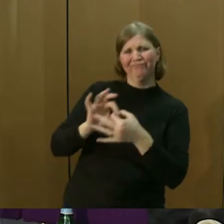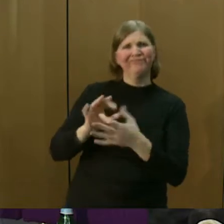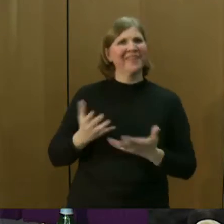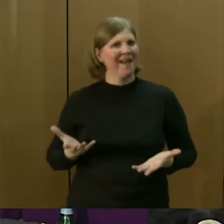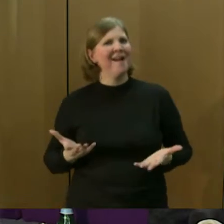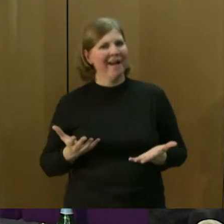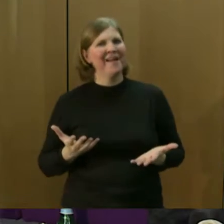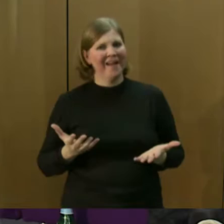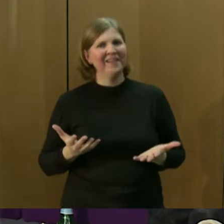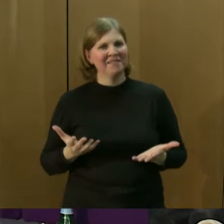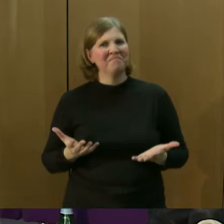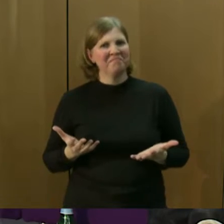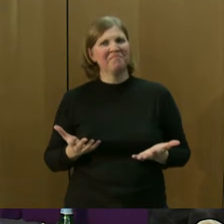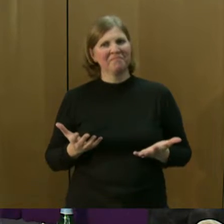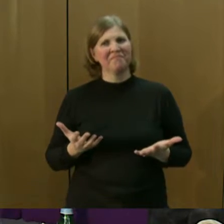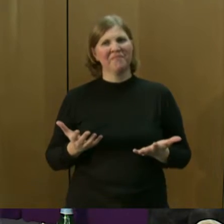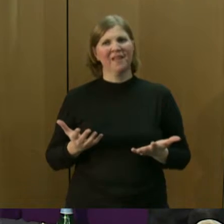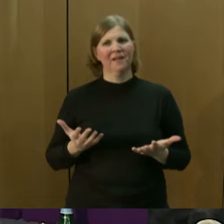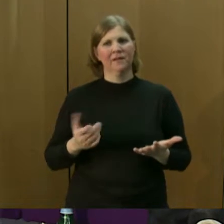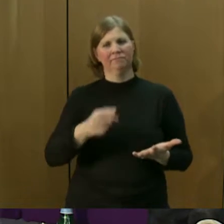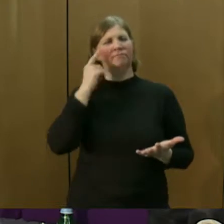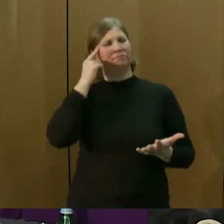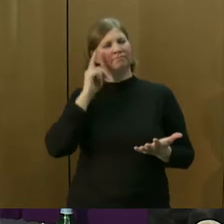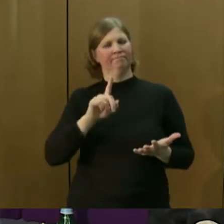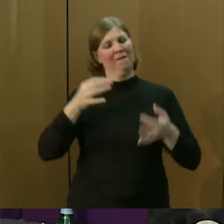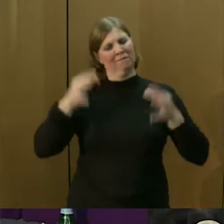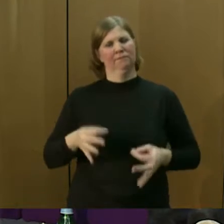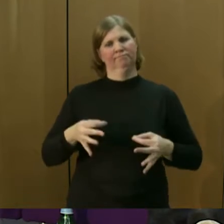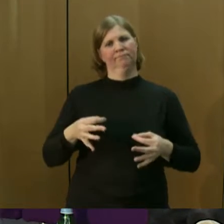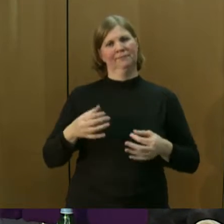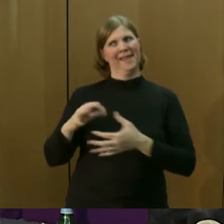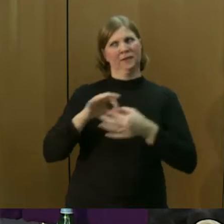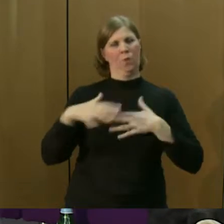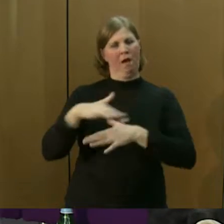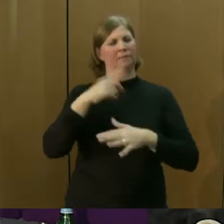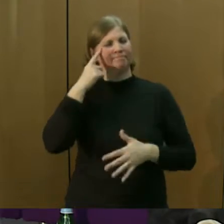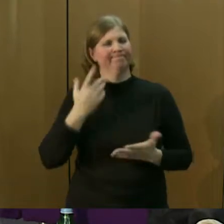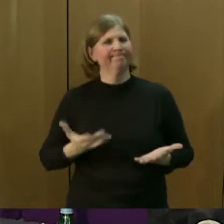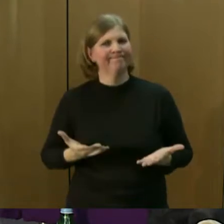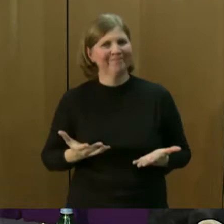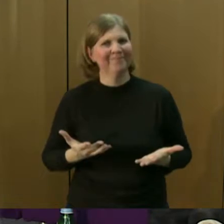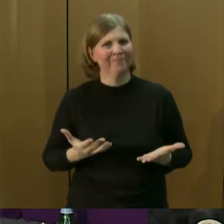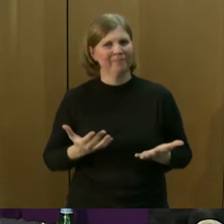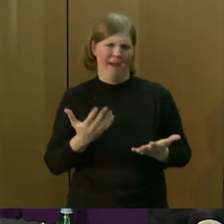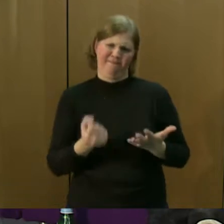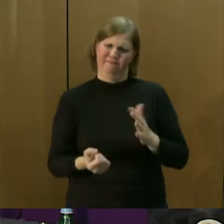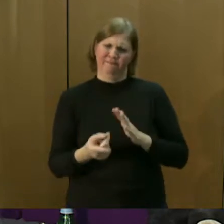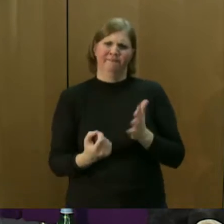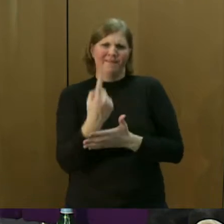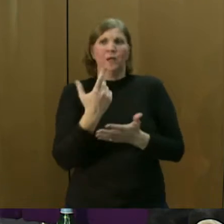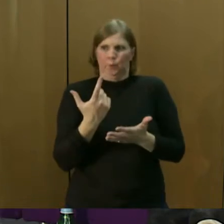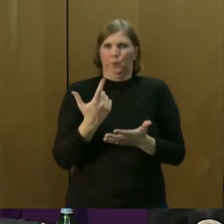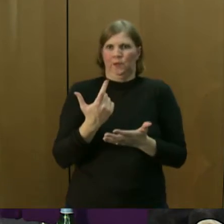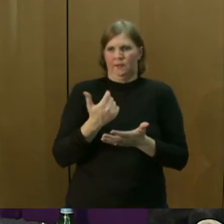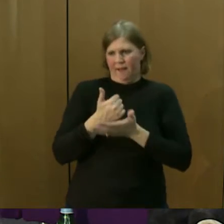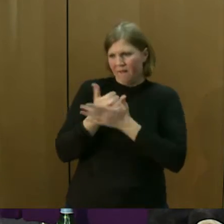In terms of formal networking, we do some kind of formal events that help you to meet